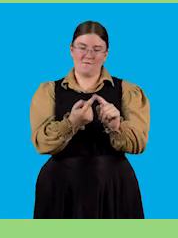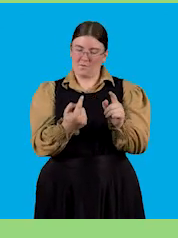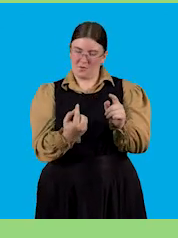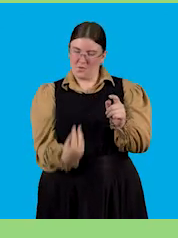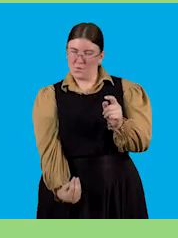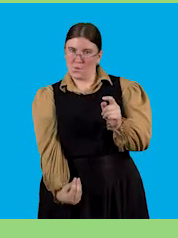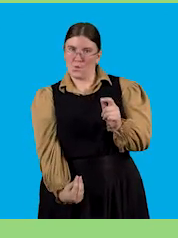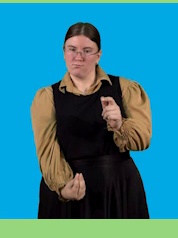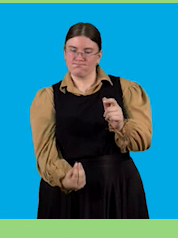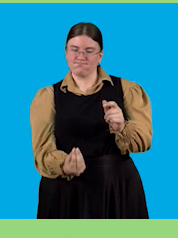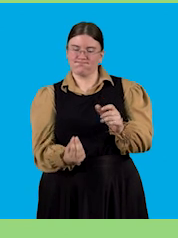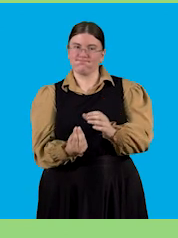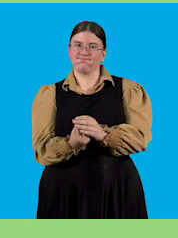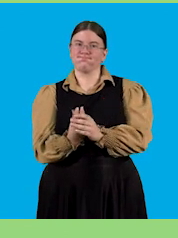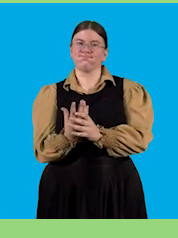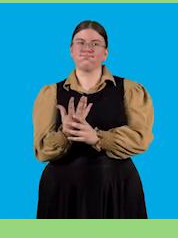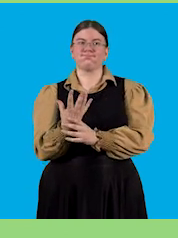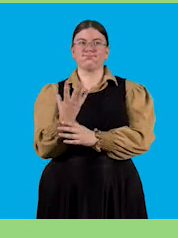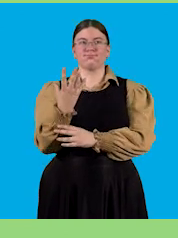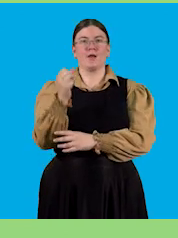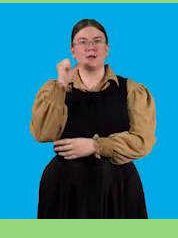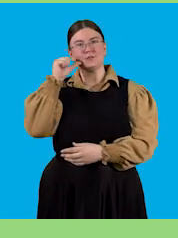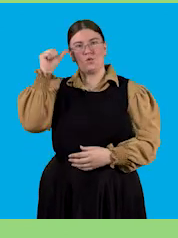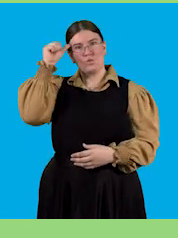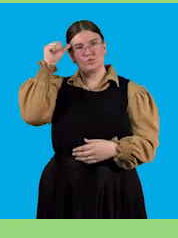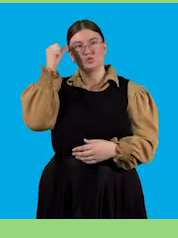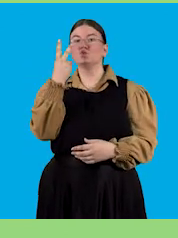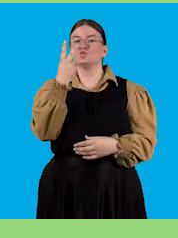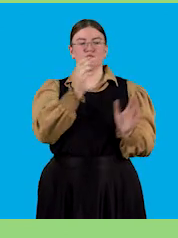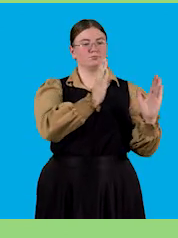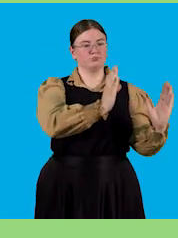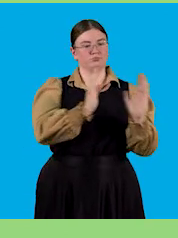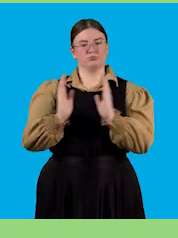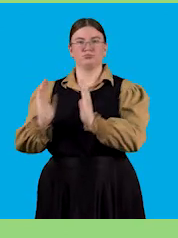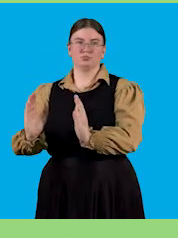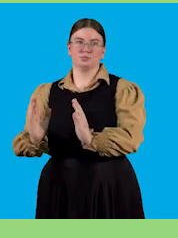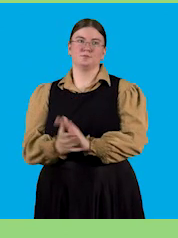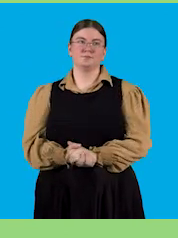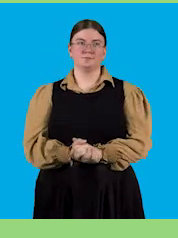an adult form in 2 or more distinct stages.